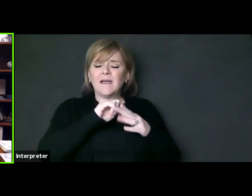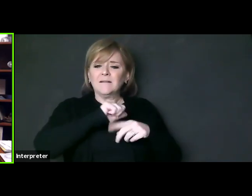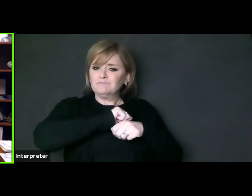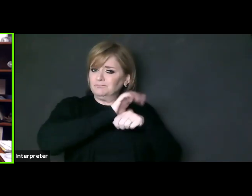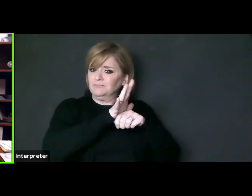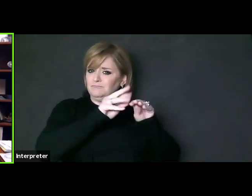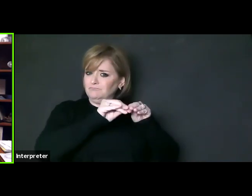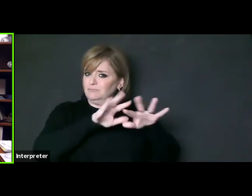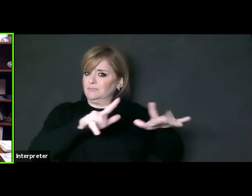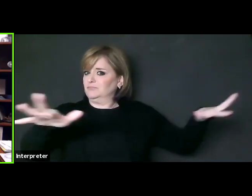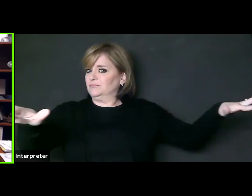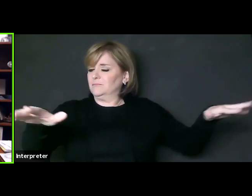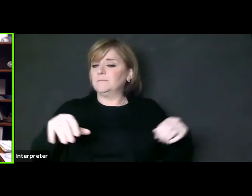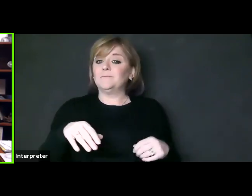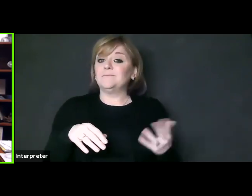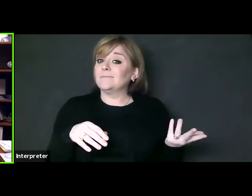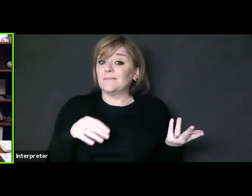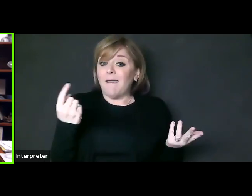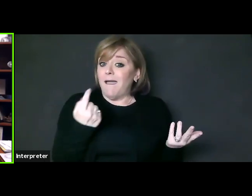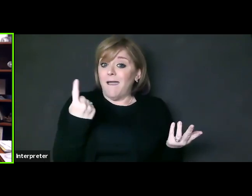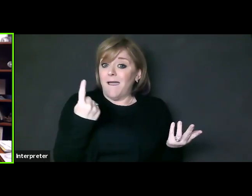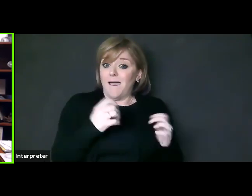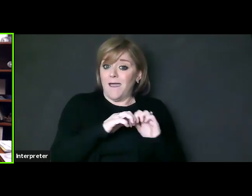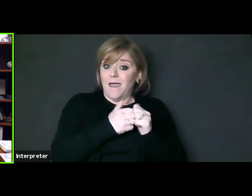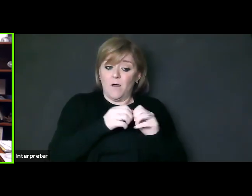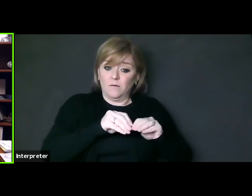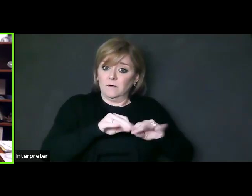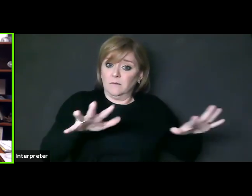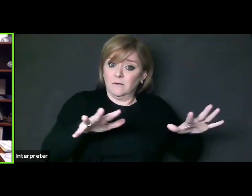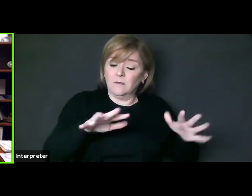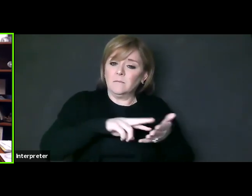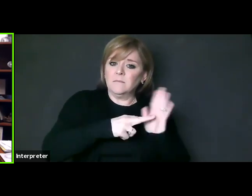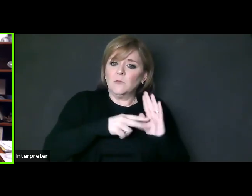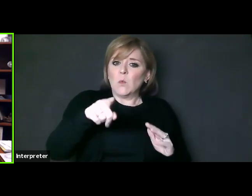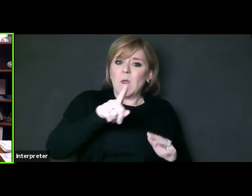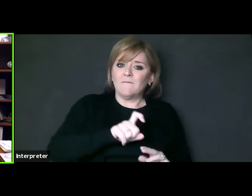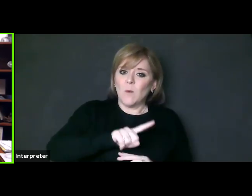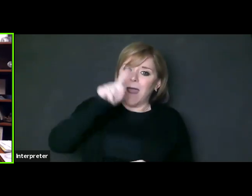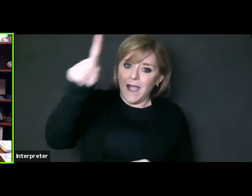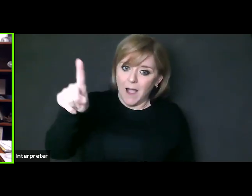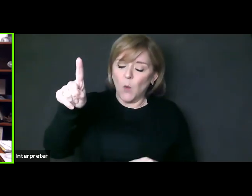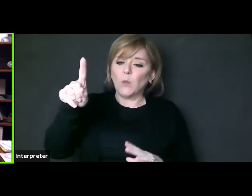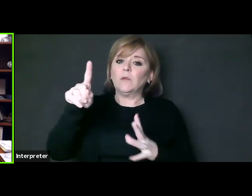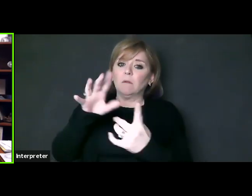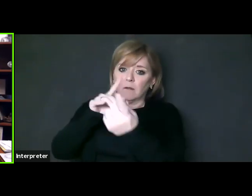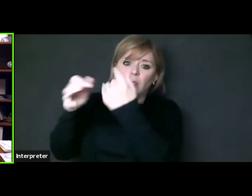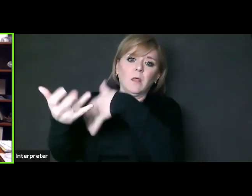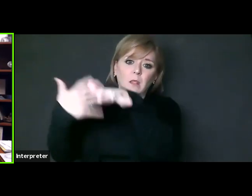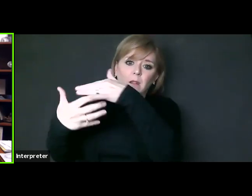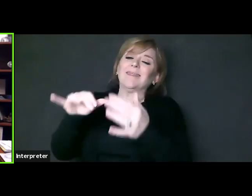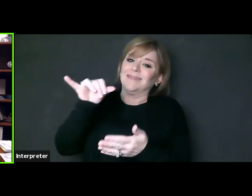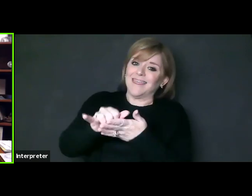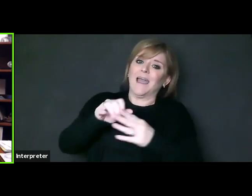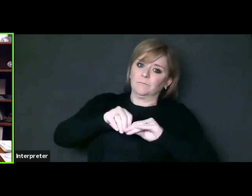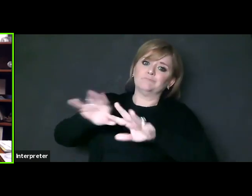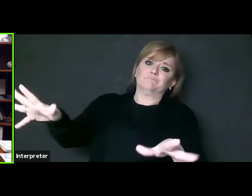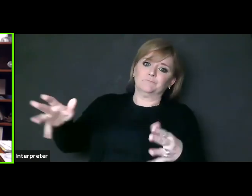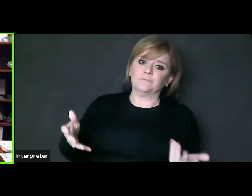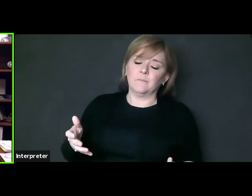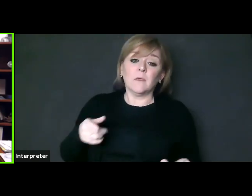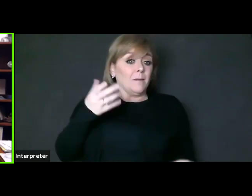got no legs unless they use your legs to get to somebody else. And you may be asymptomatic without